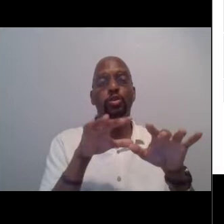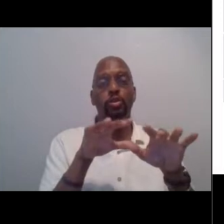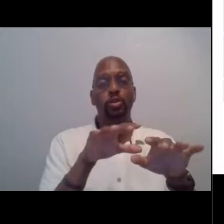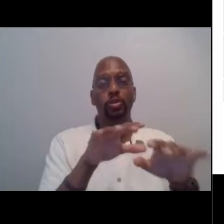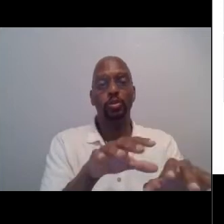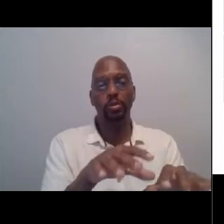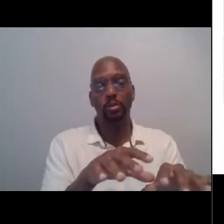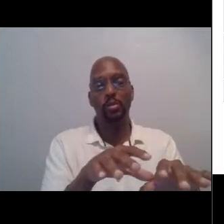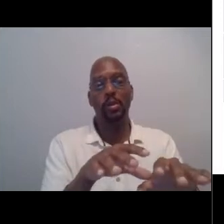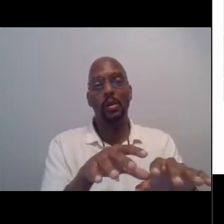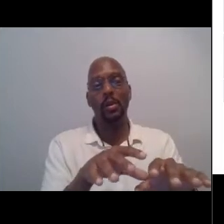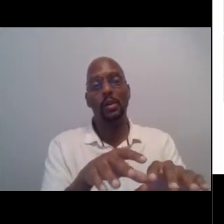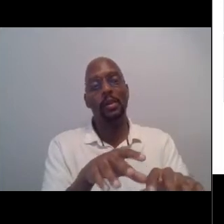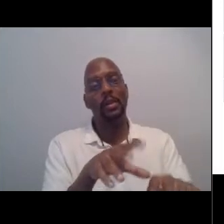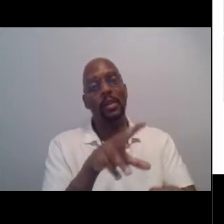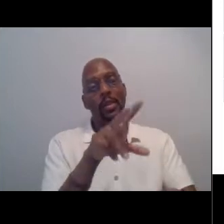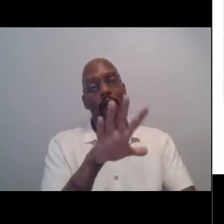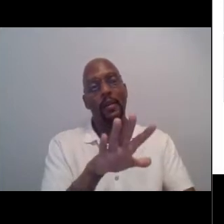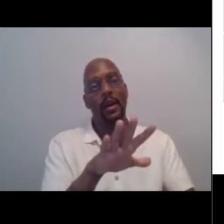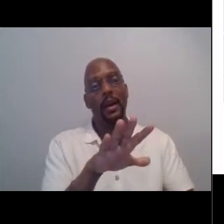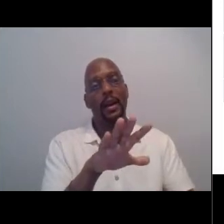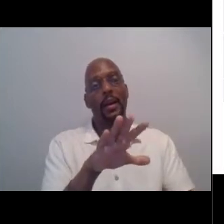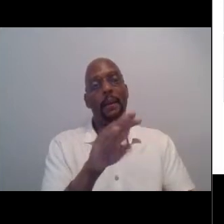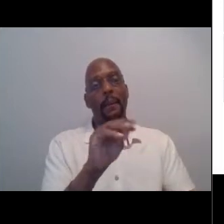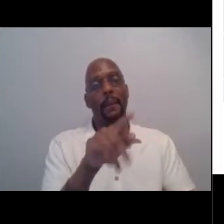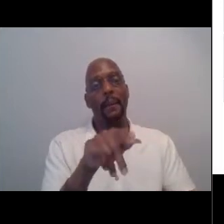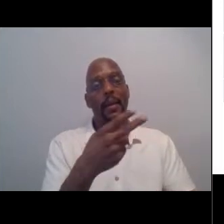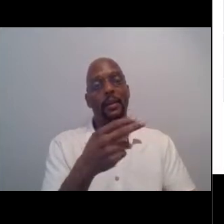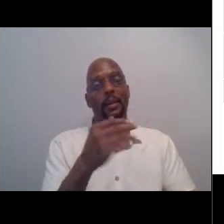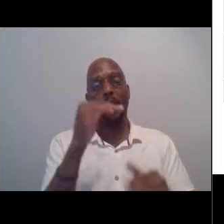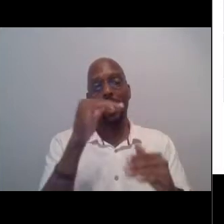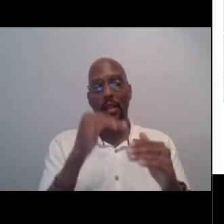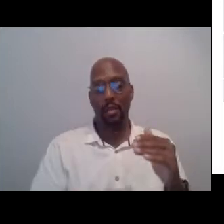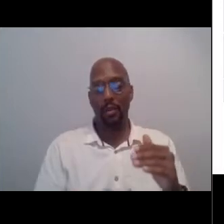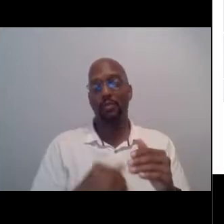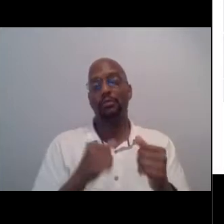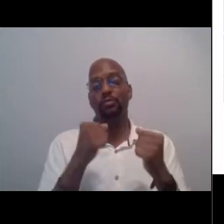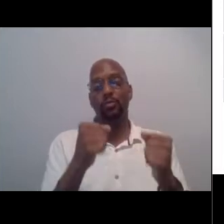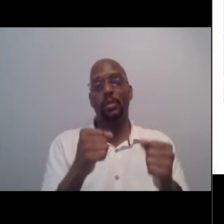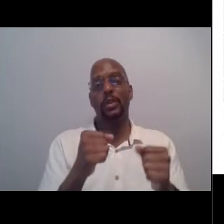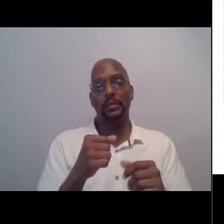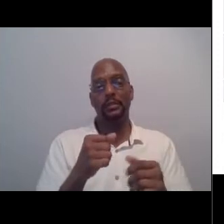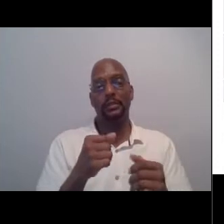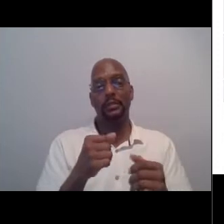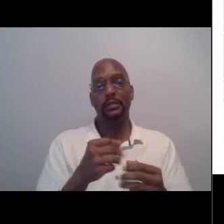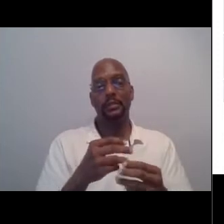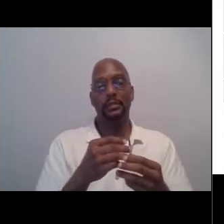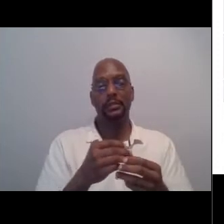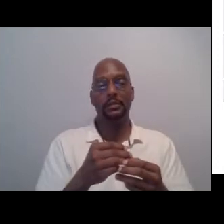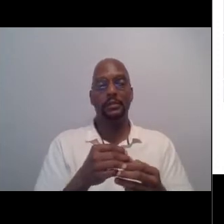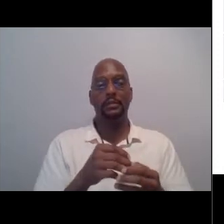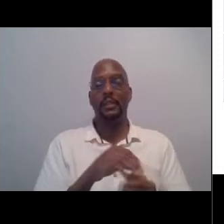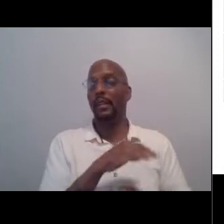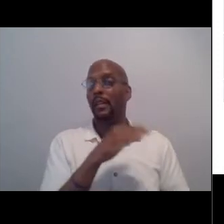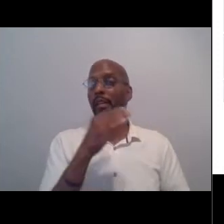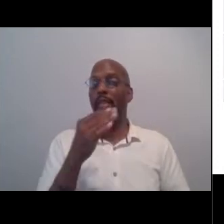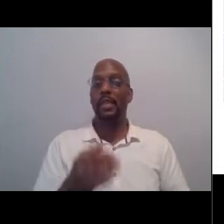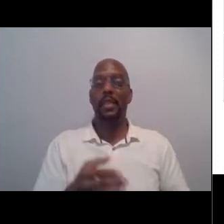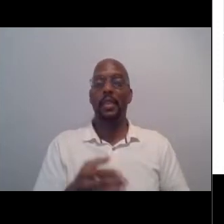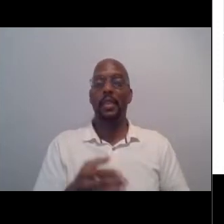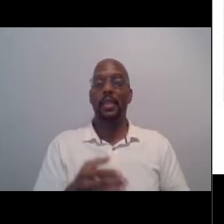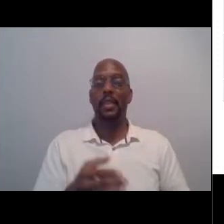operating 35 miles an hour or below. Drivers are also taught never to use the lanes during